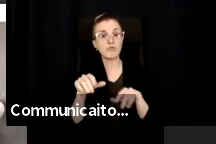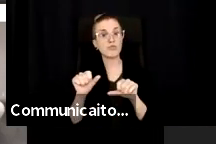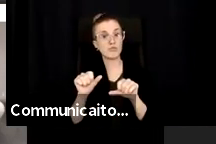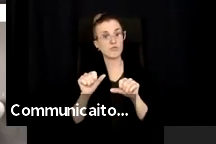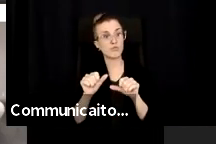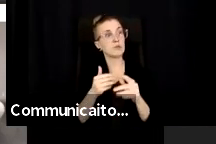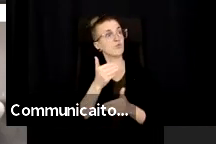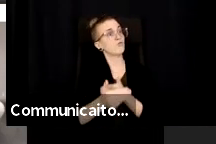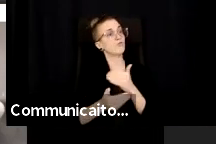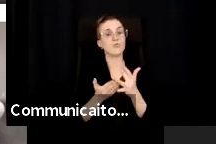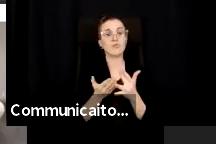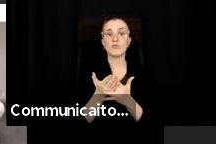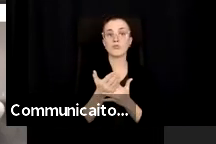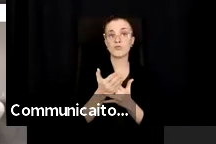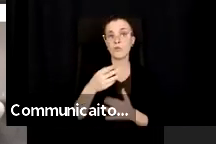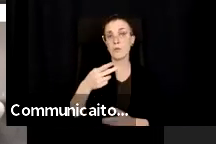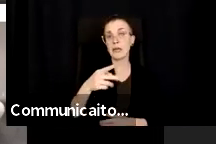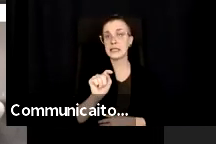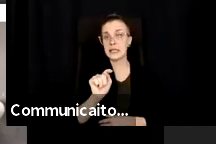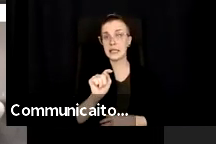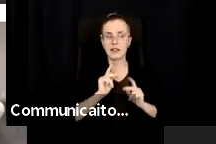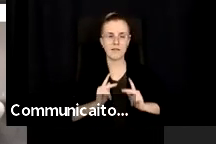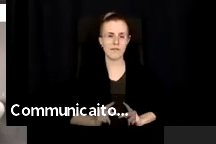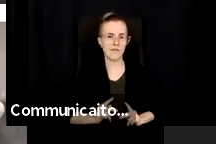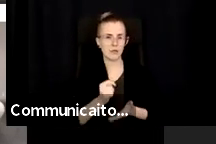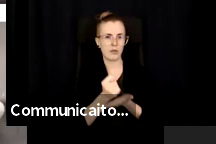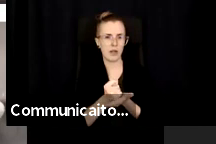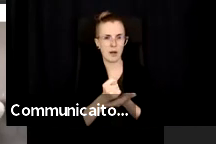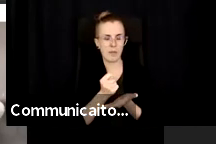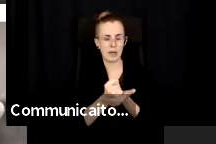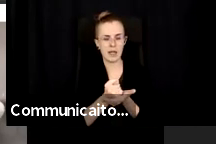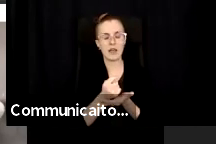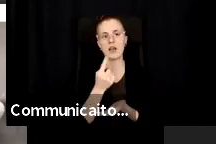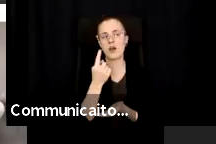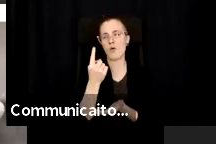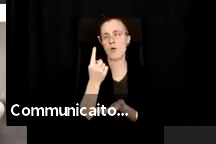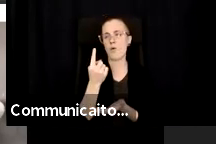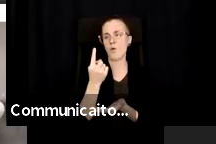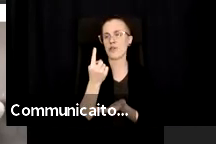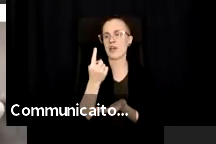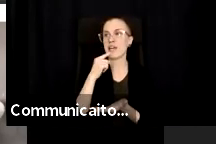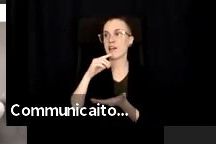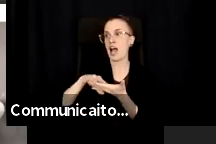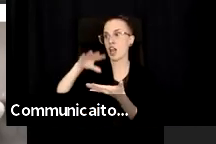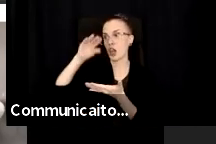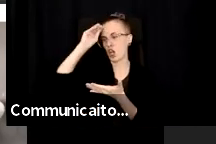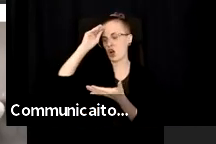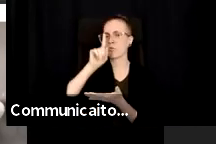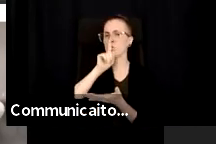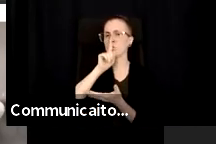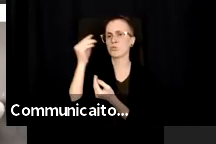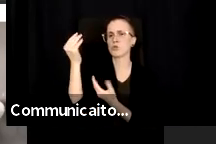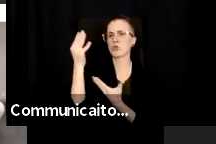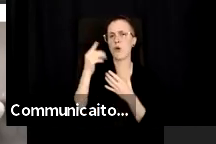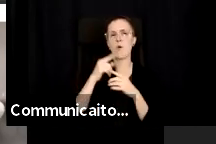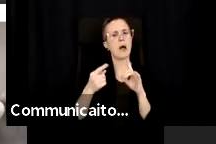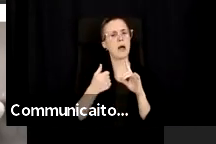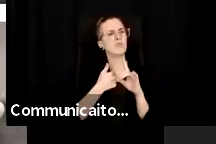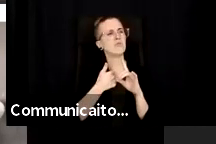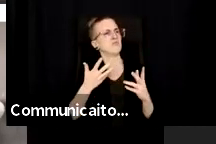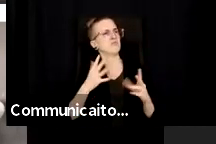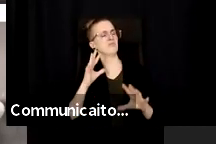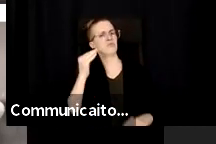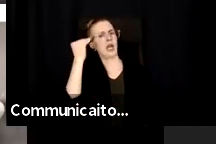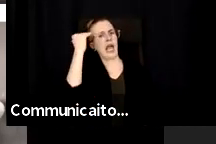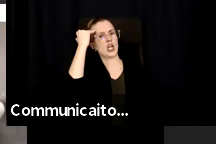things I learned without actually being told, but yet I knew, that I